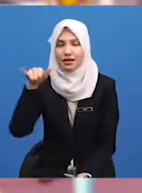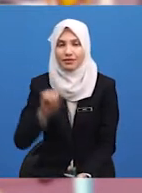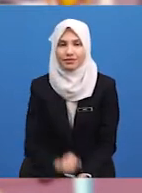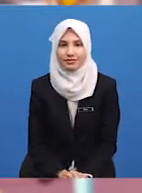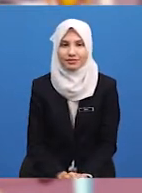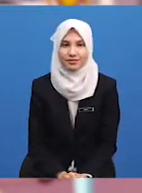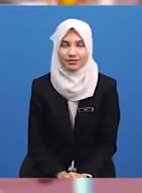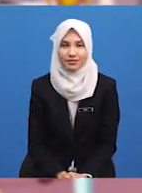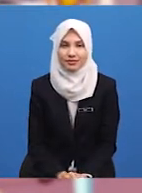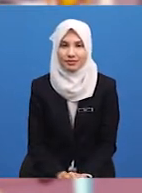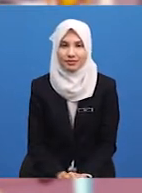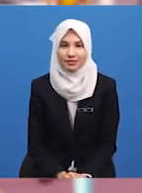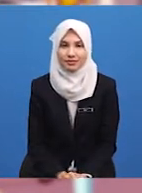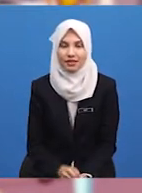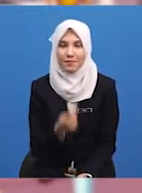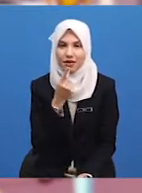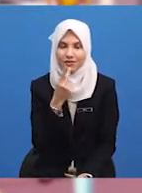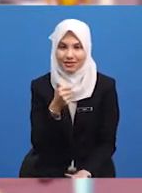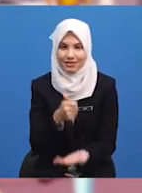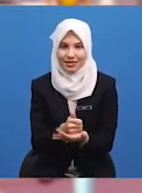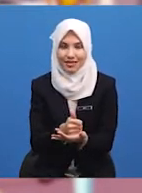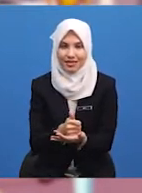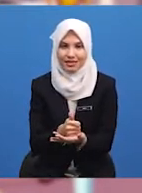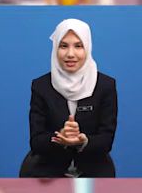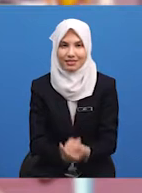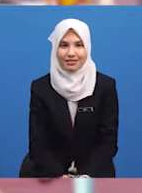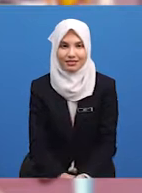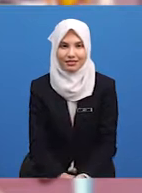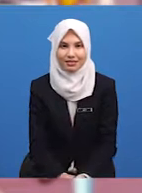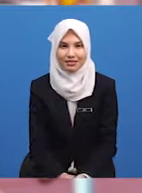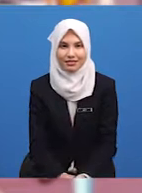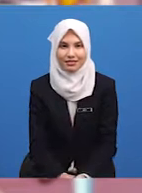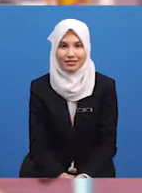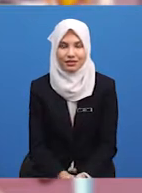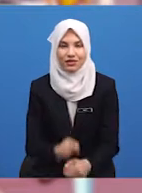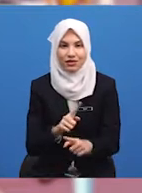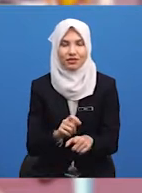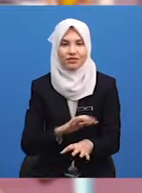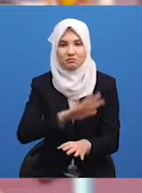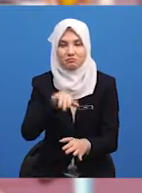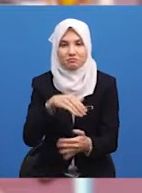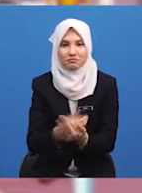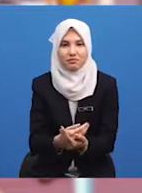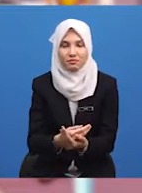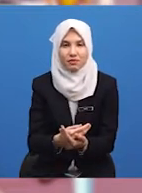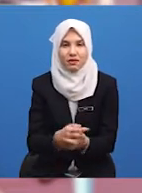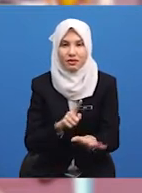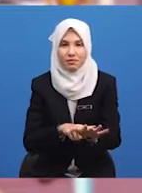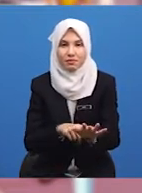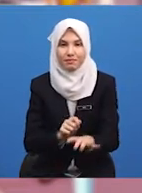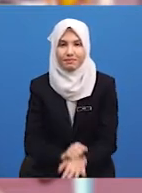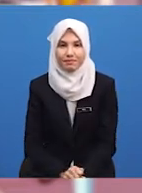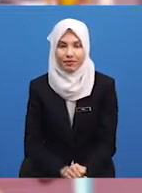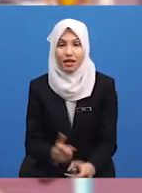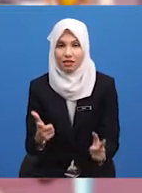there are privacy settings on your social networking sites. Your account is totally public at the moment, and